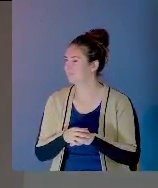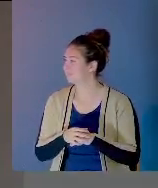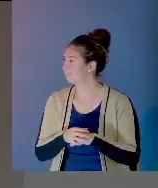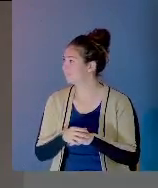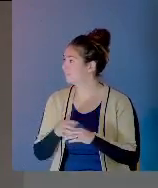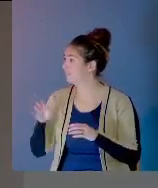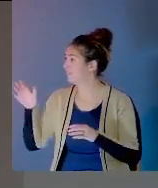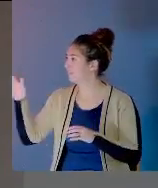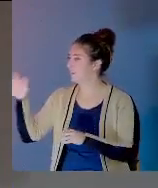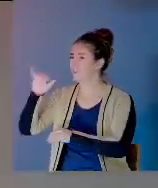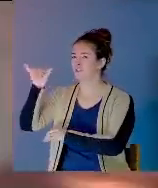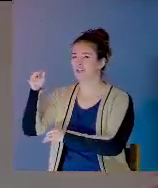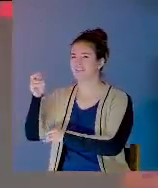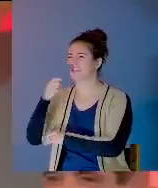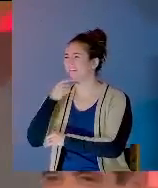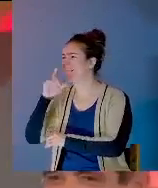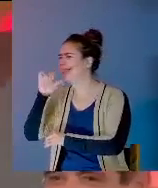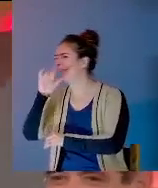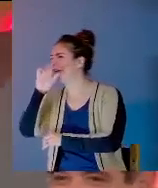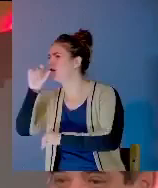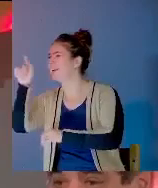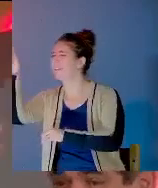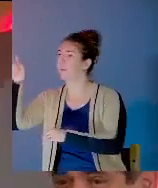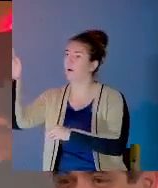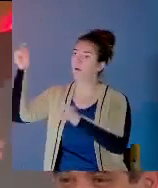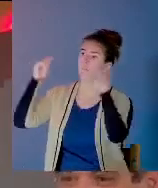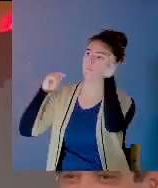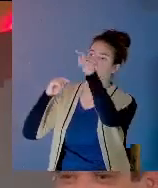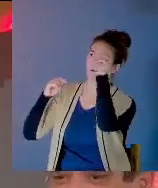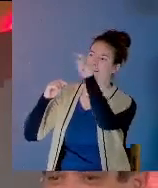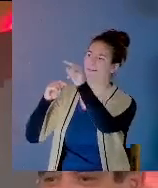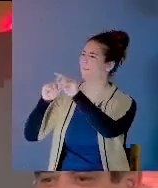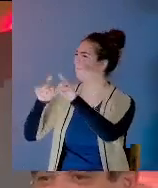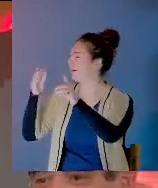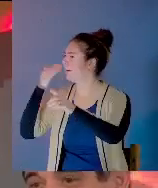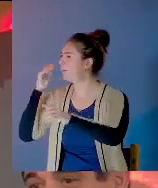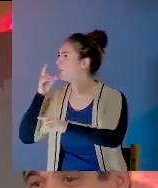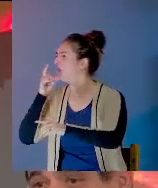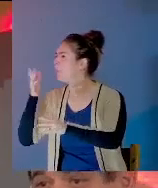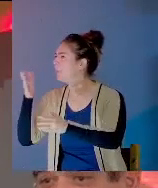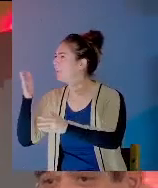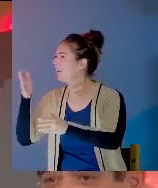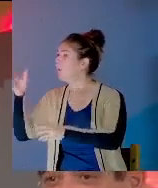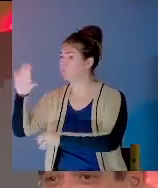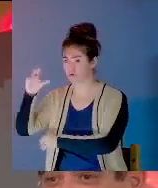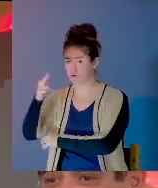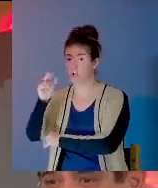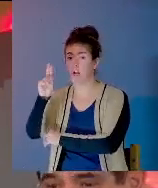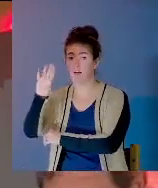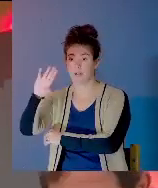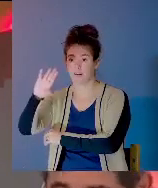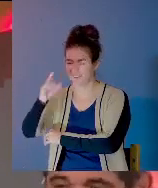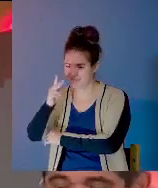Larry keeps pointing at someone, but I'm not sure who. Come on up. Charlie, come on up.